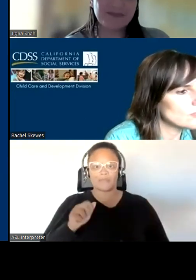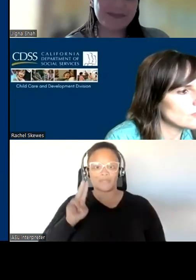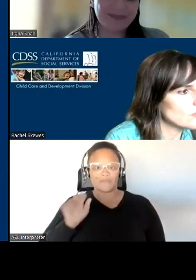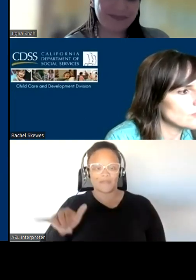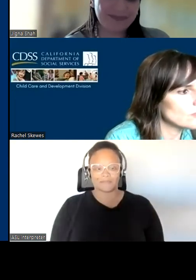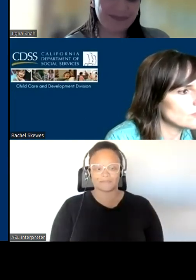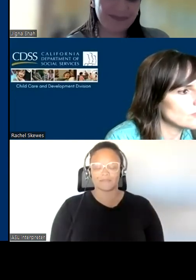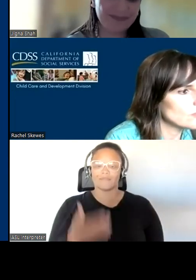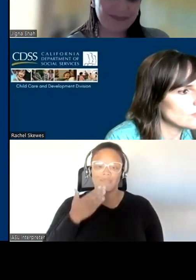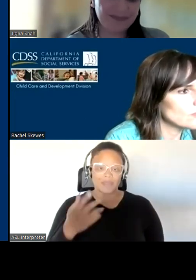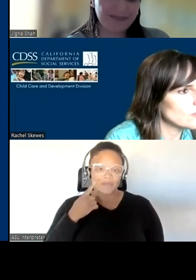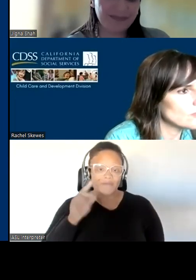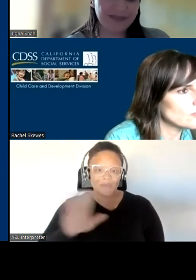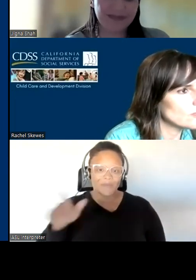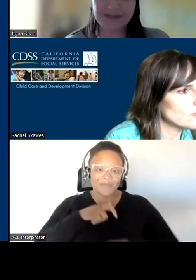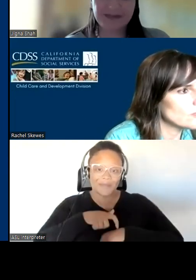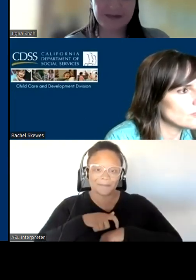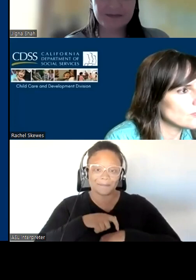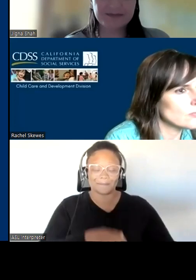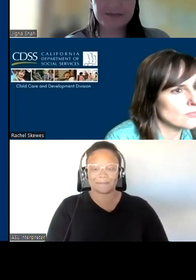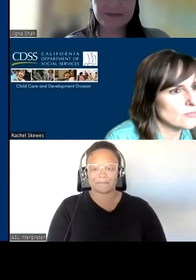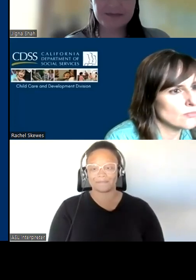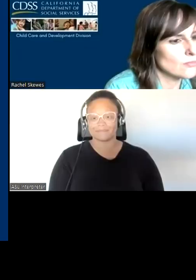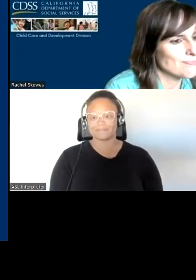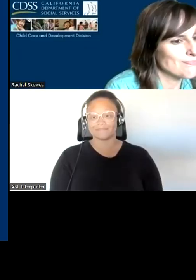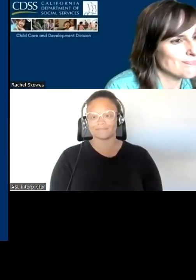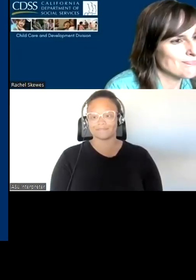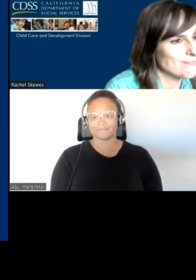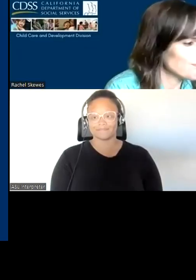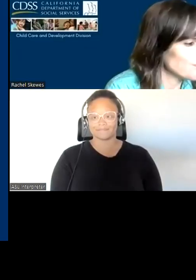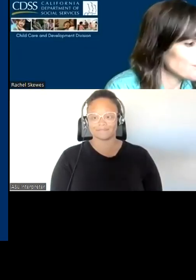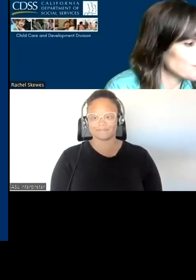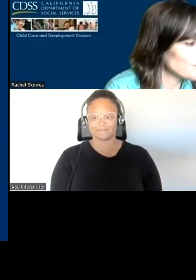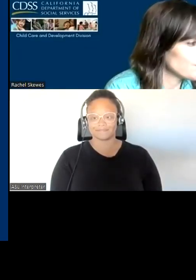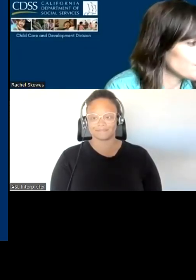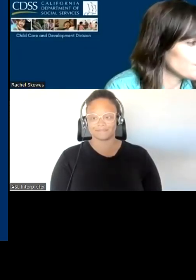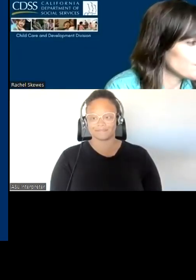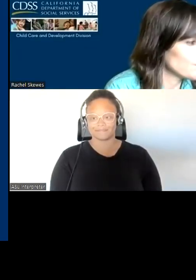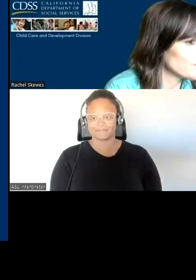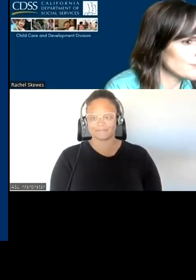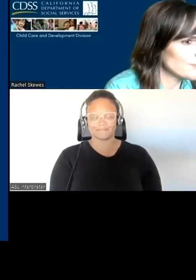time. Thank you.